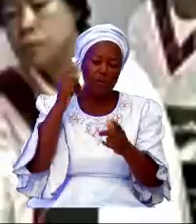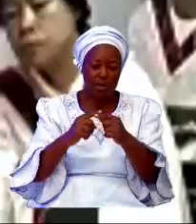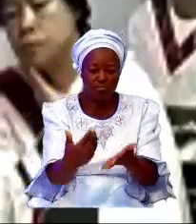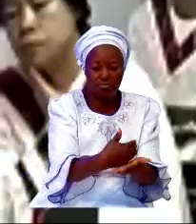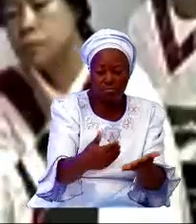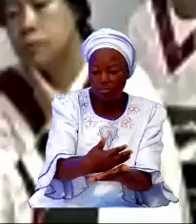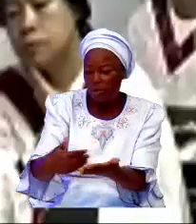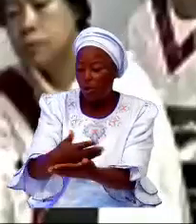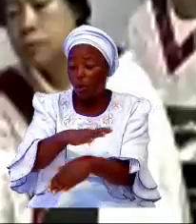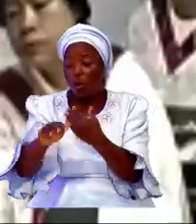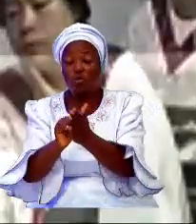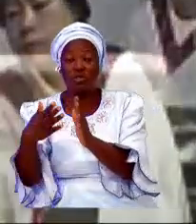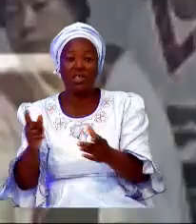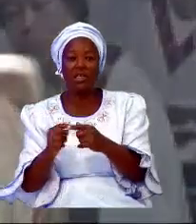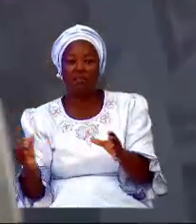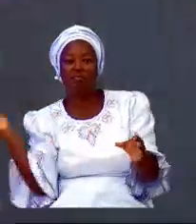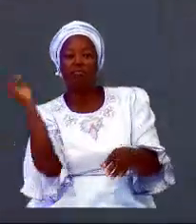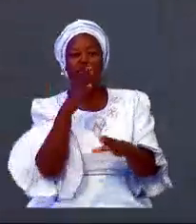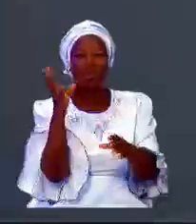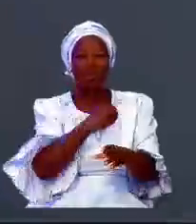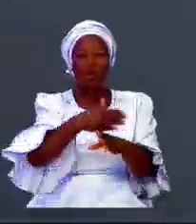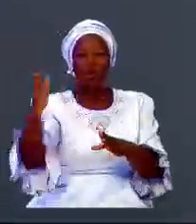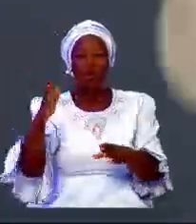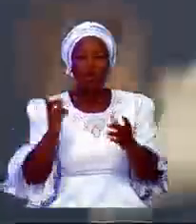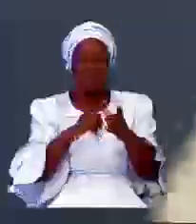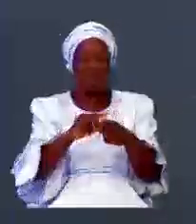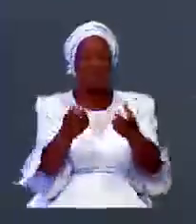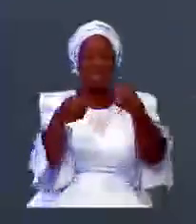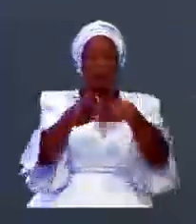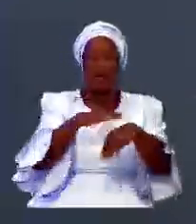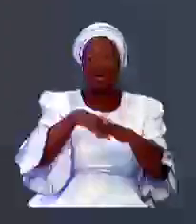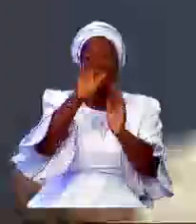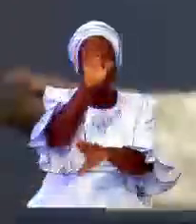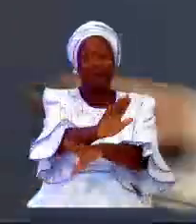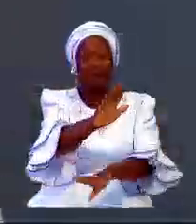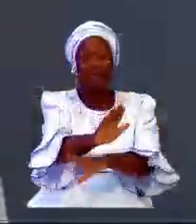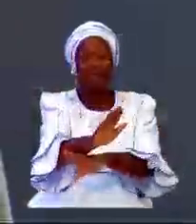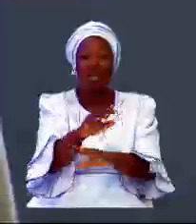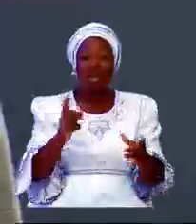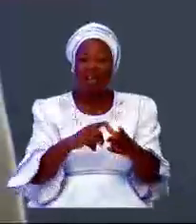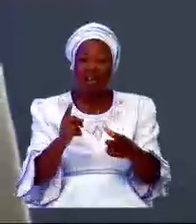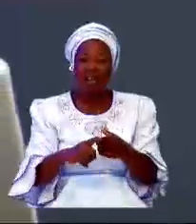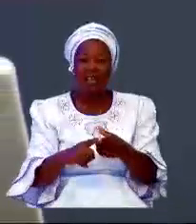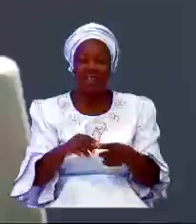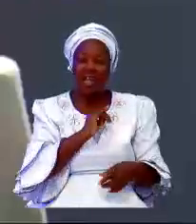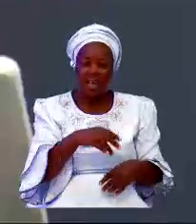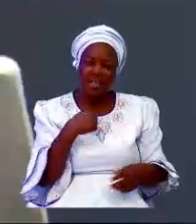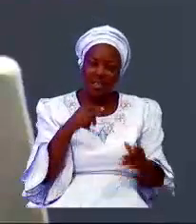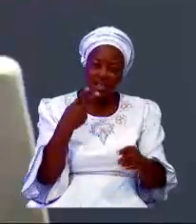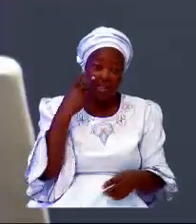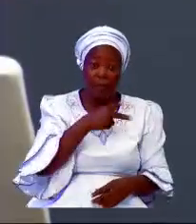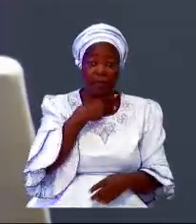home. And he picked all those things, threw them away. And then he came in the